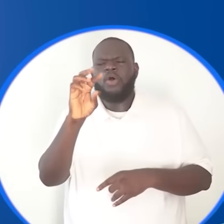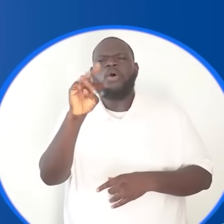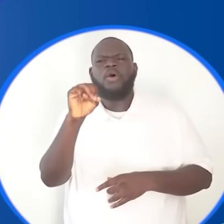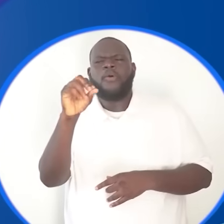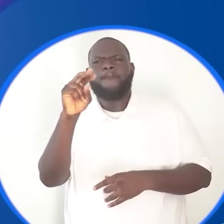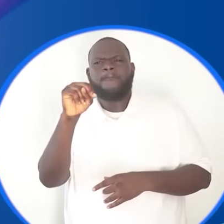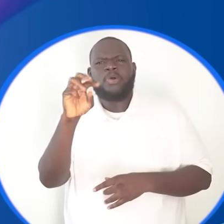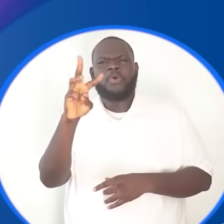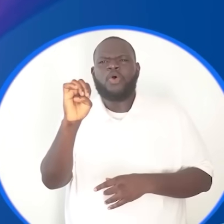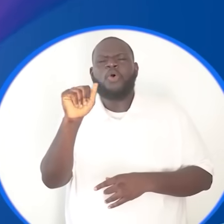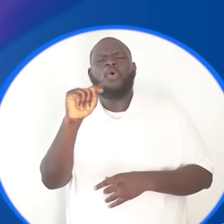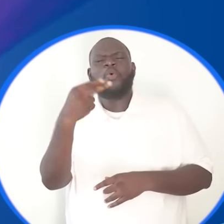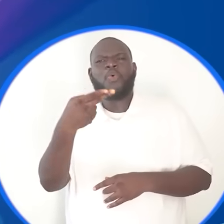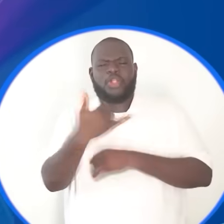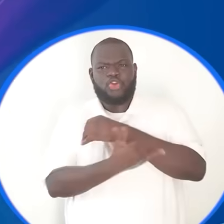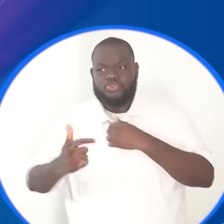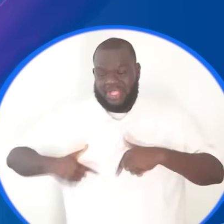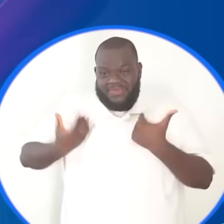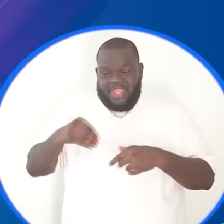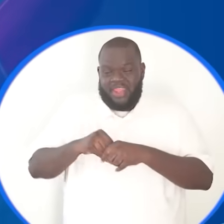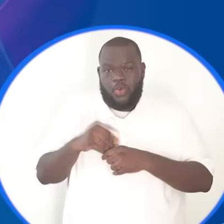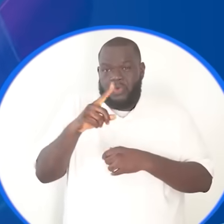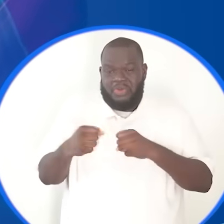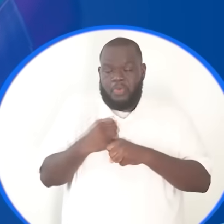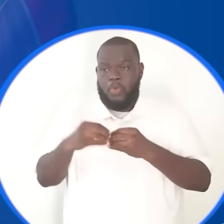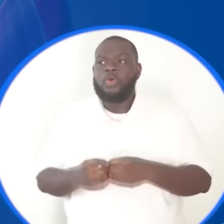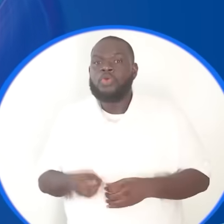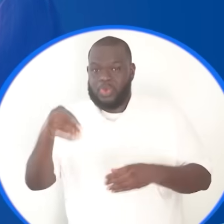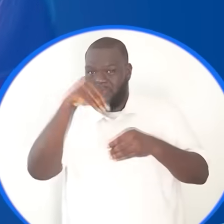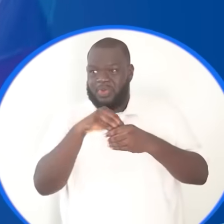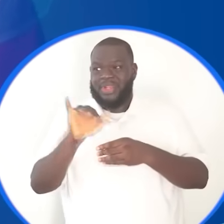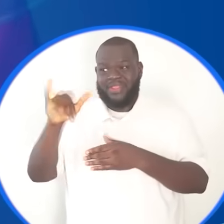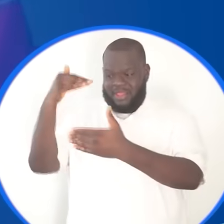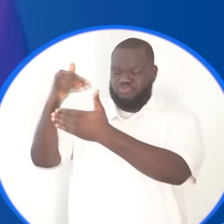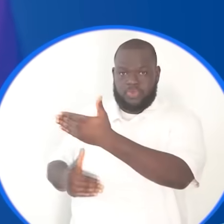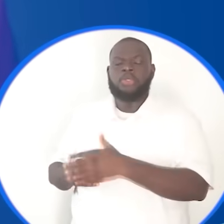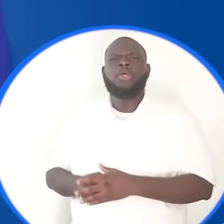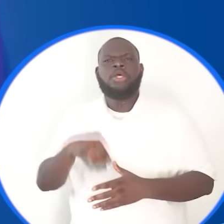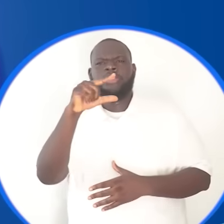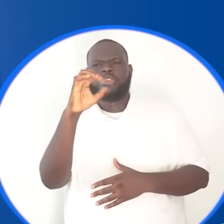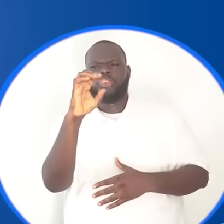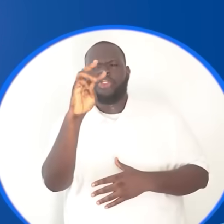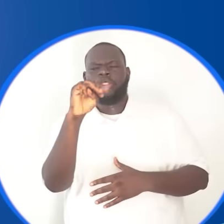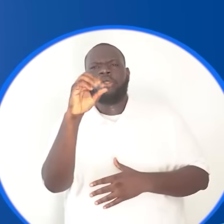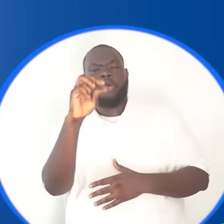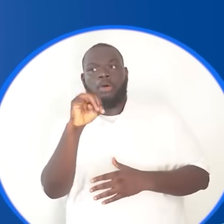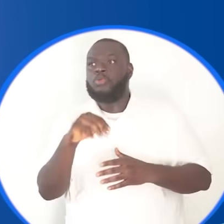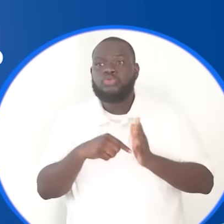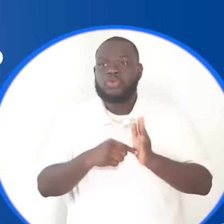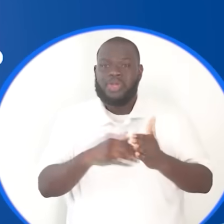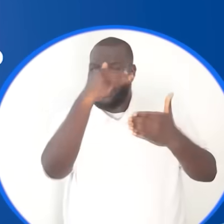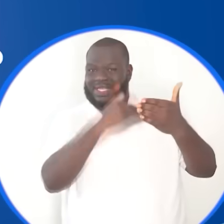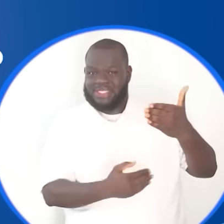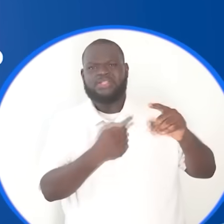more, is eligible for inclusion in the OLE. GCOM has posted a preliminary list of electors, PLE, at popular locations in